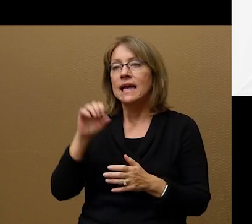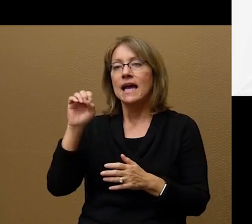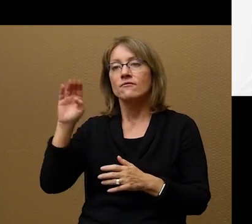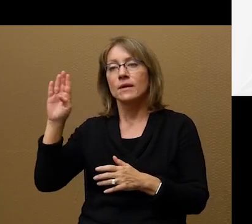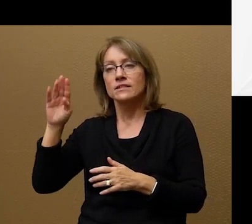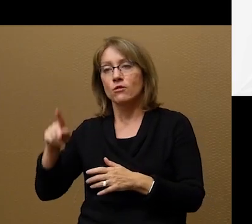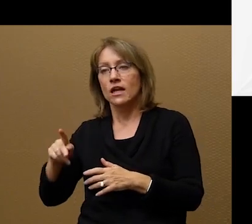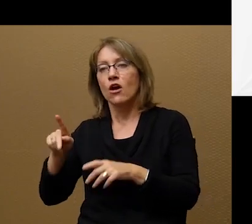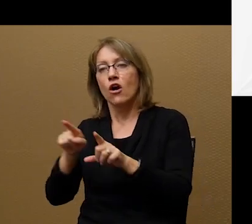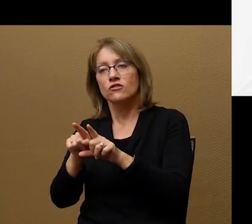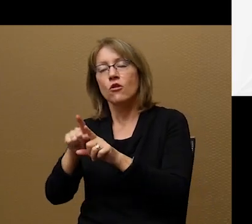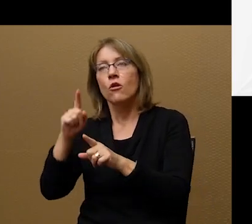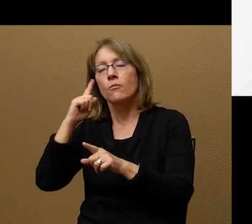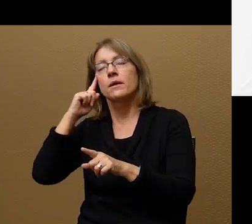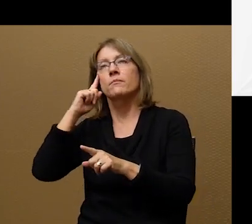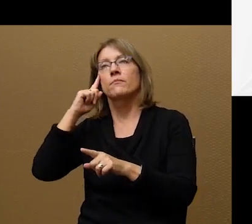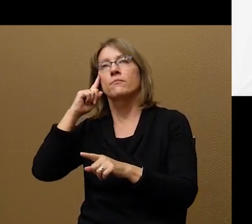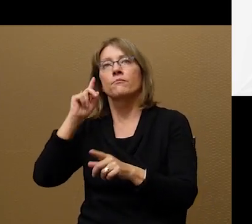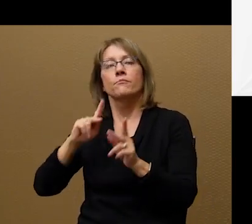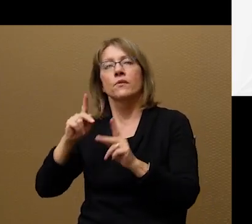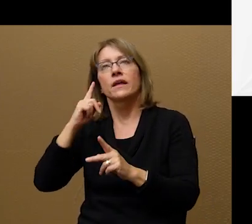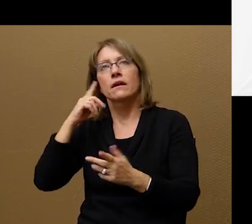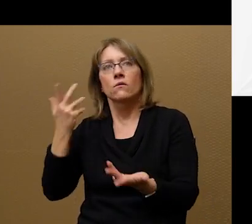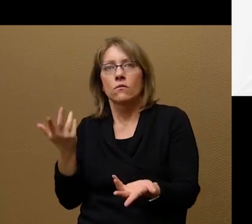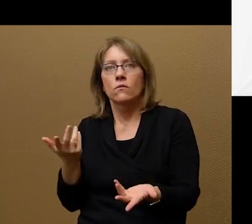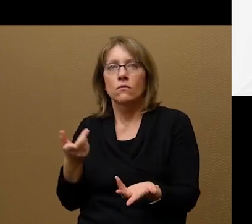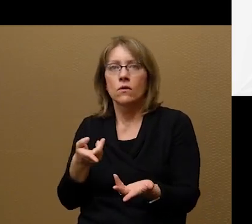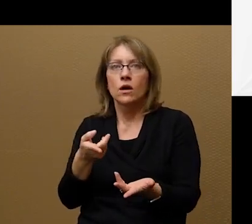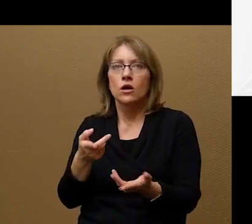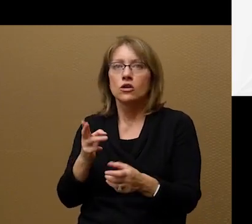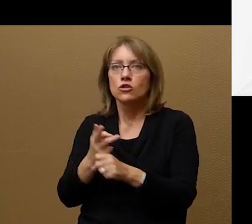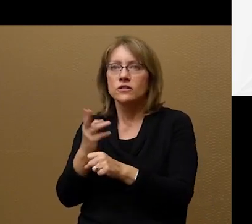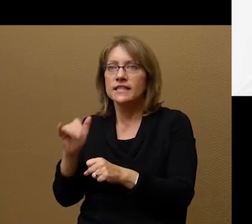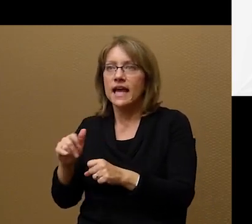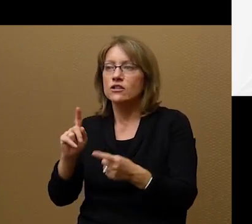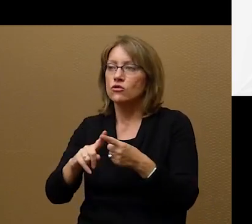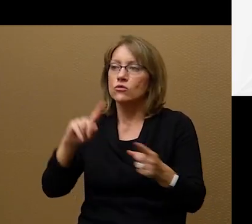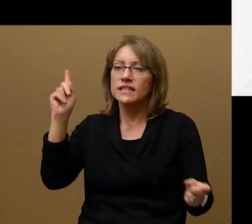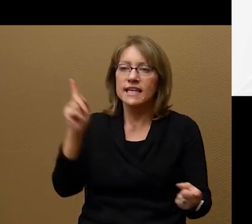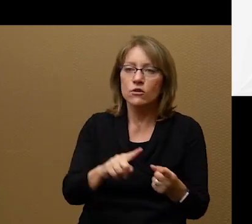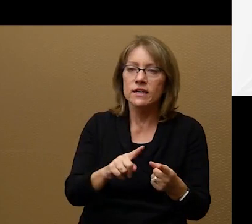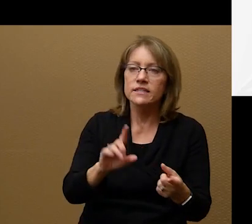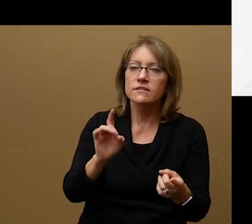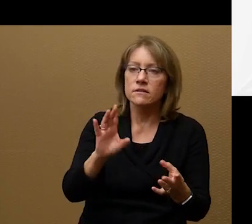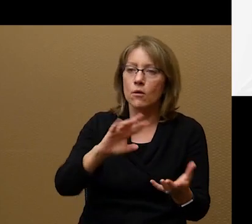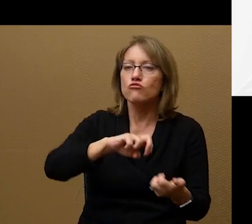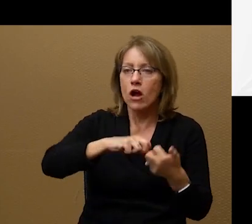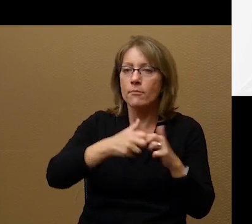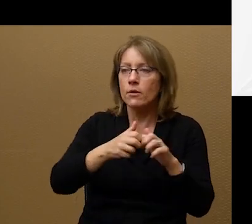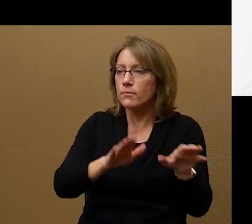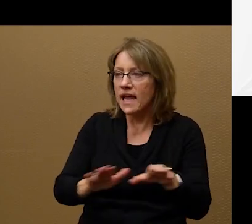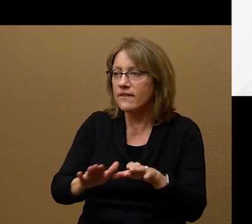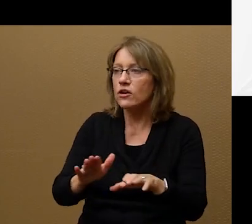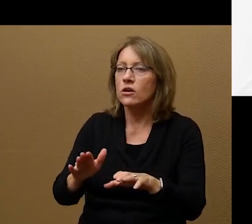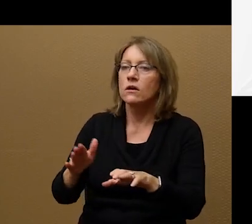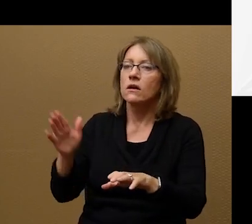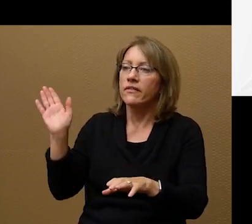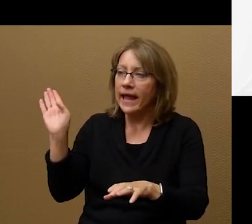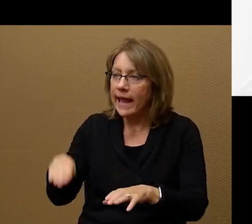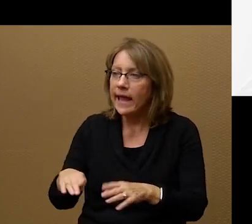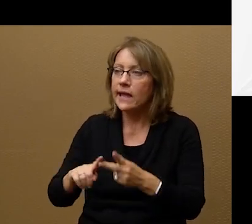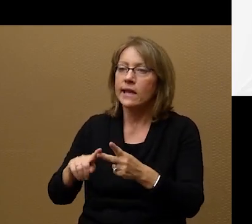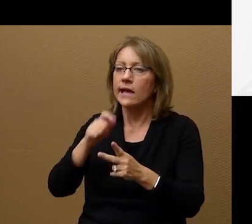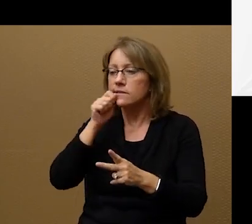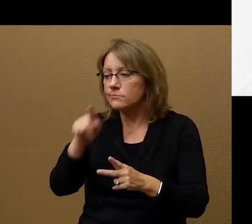lot of people think of evidence-based practices to decrease behaviors. So the problem behaviors, the hitting, the spitting,